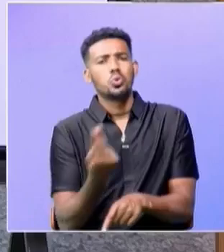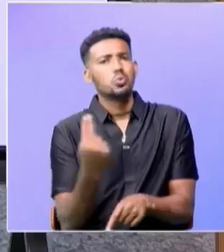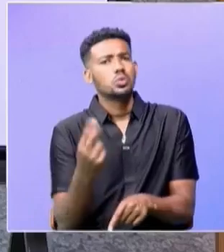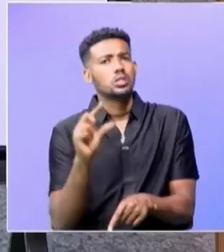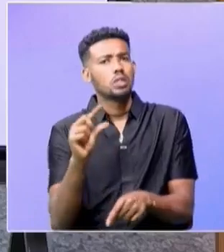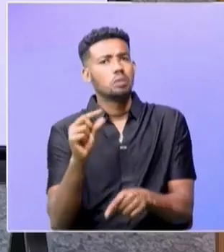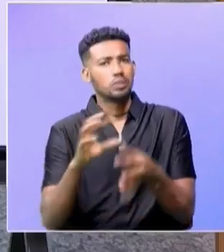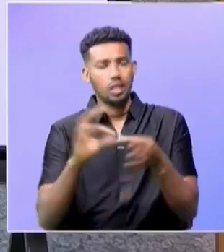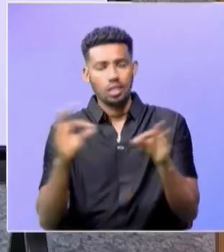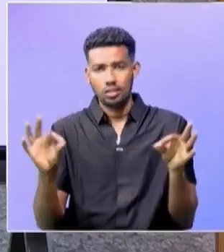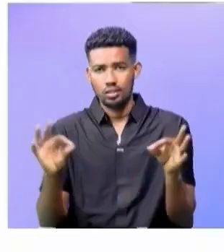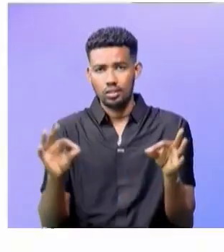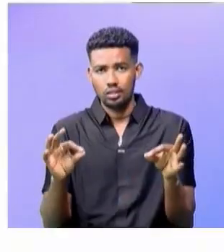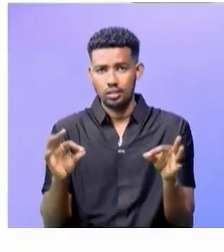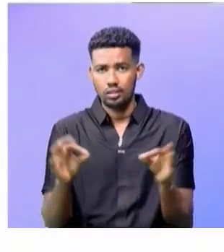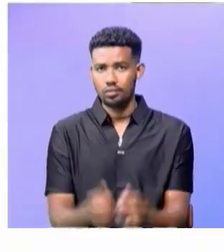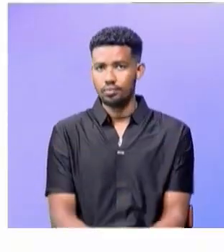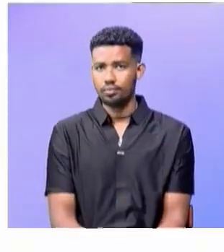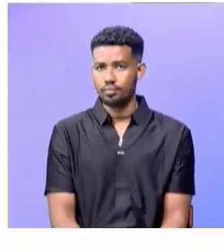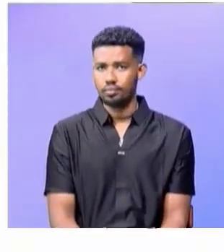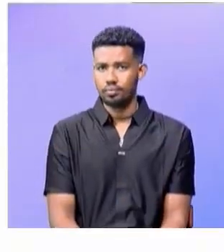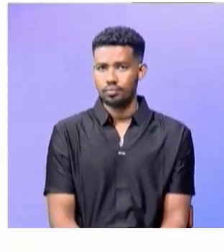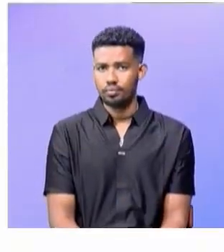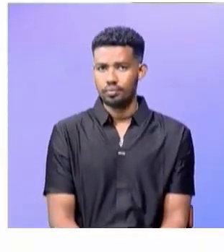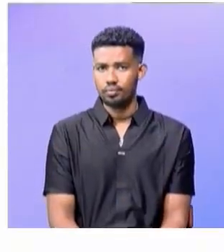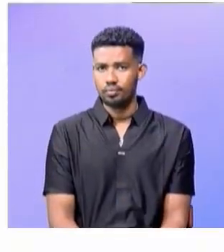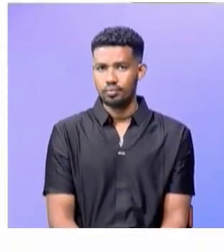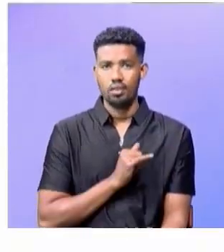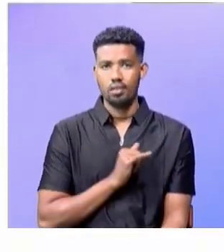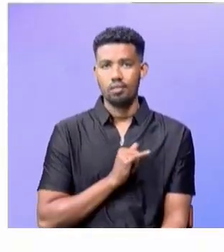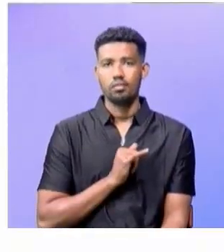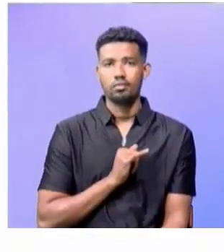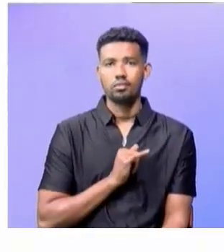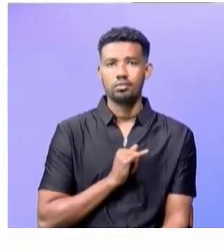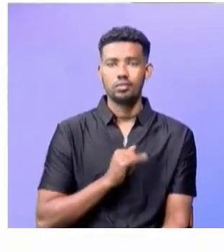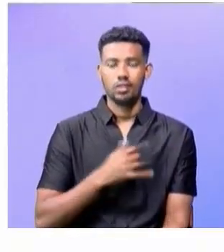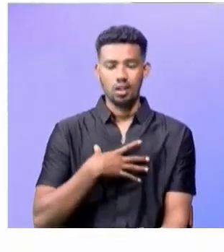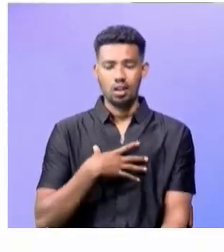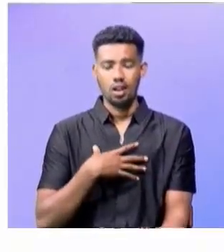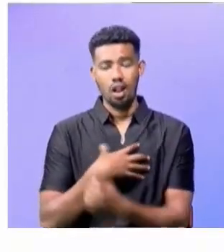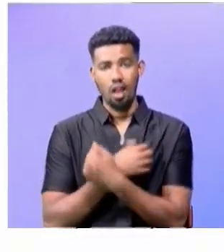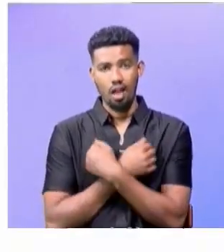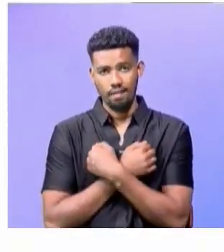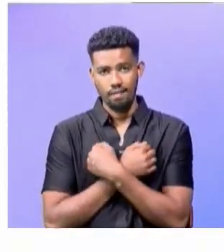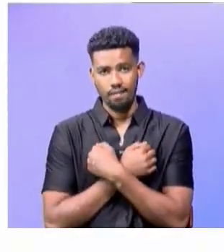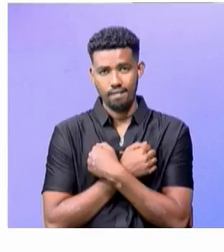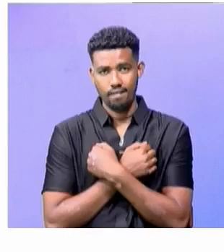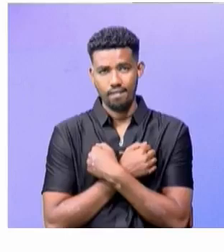sentences. Here is, I love